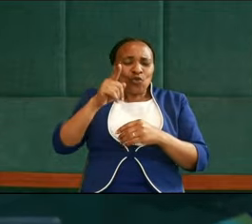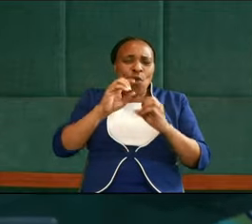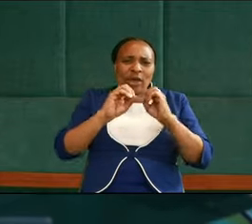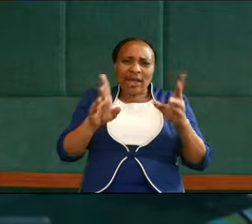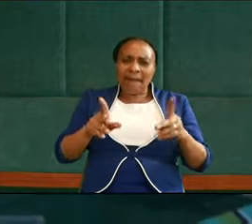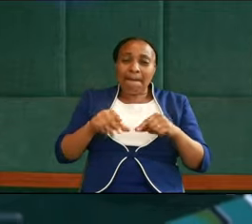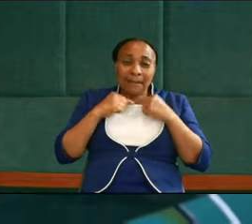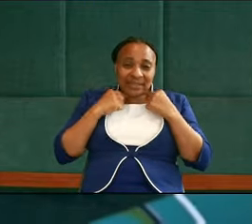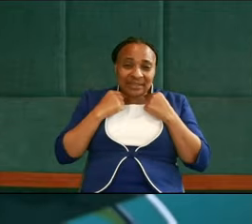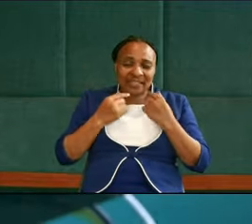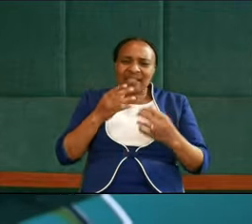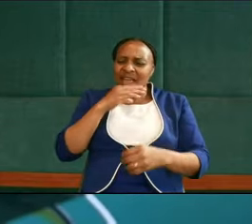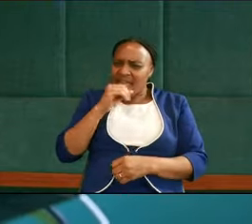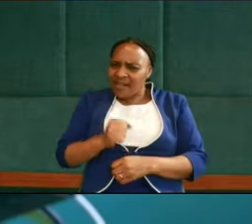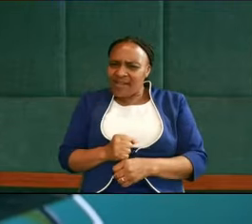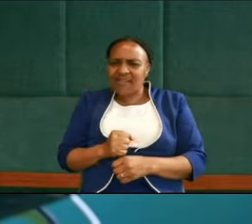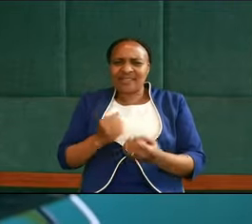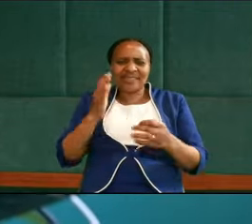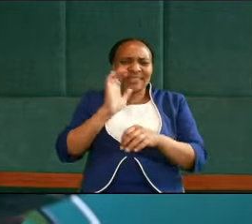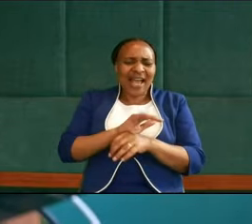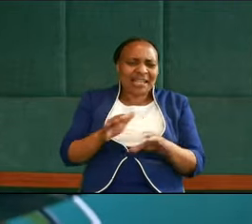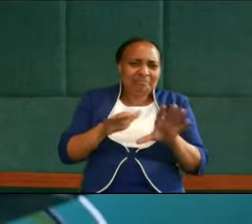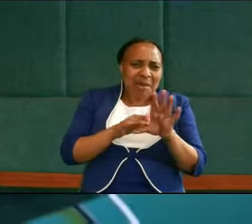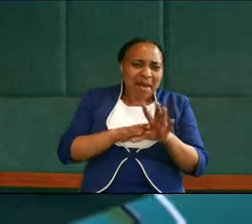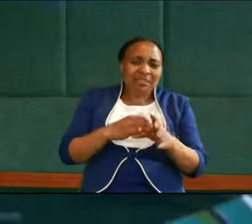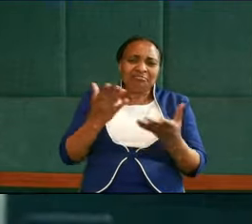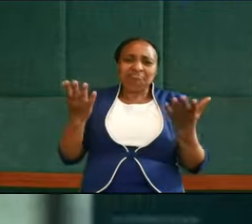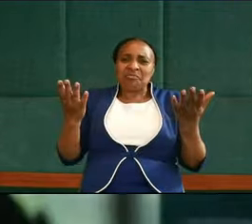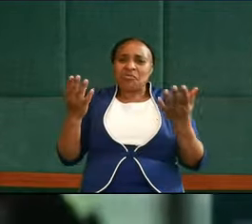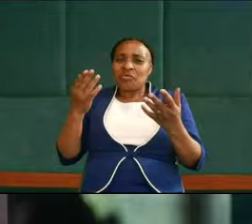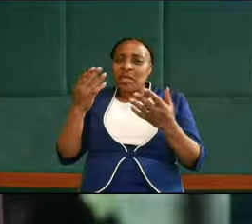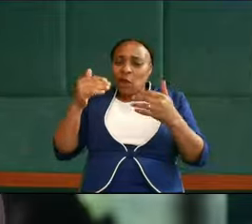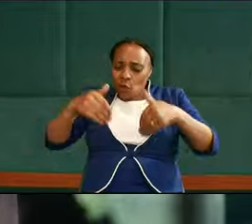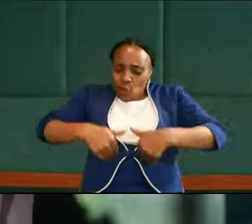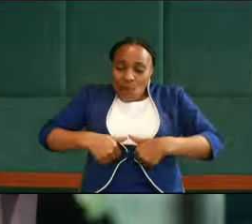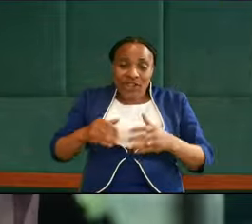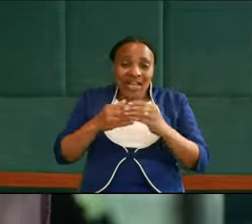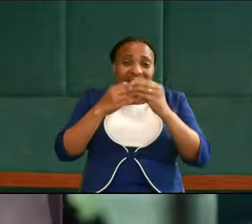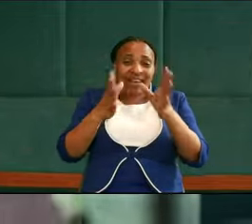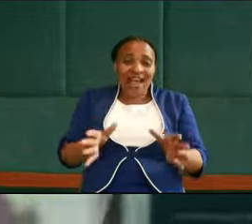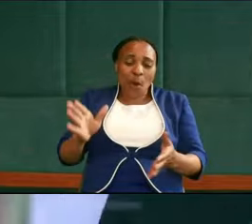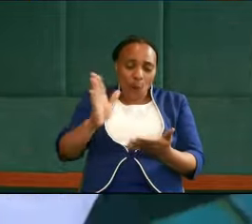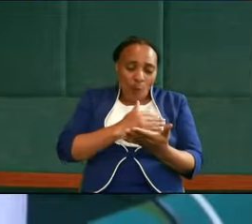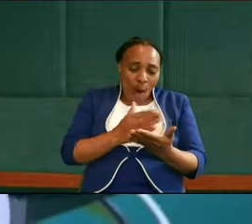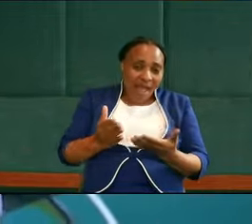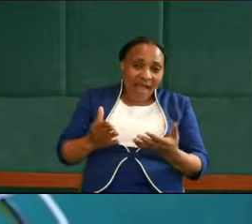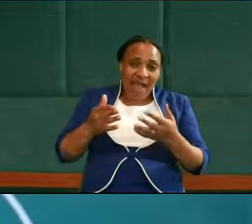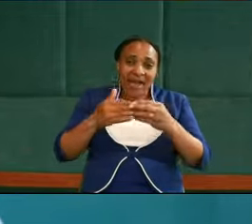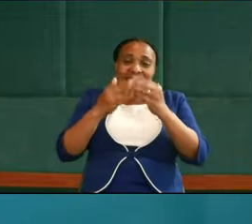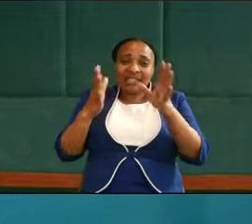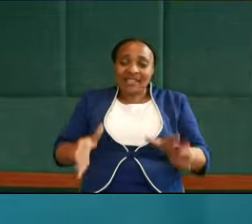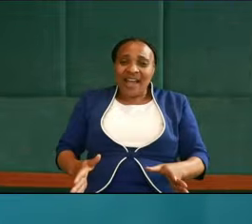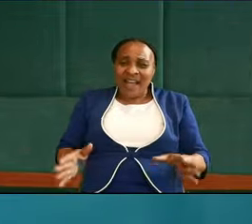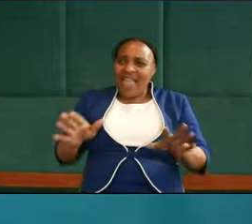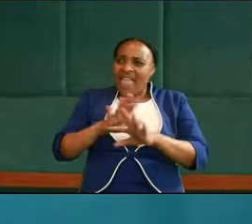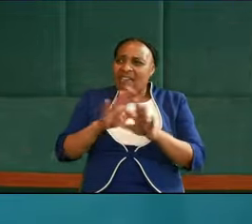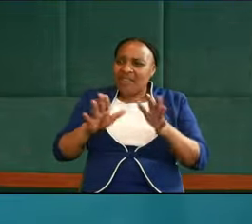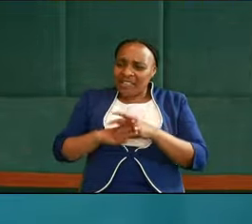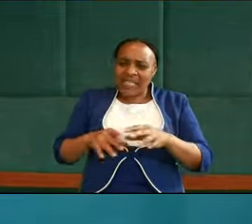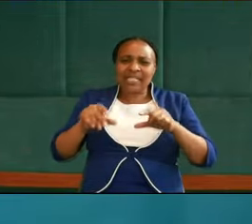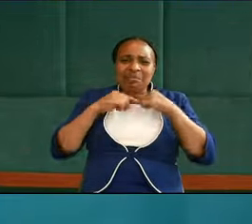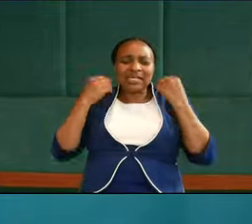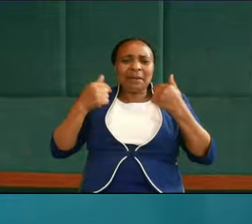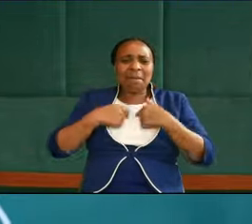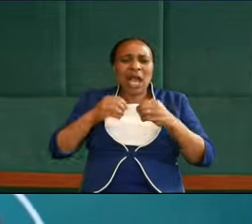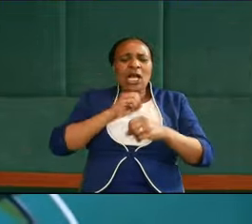Pastor, elder, church administrator, youth leader, choir leader, preacher like TK Mensah, I can